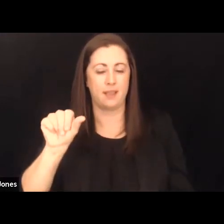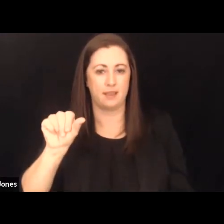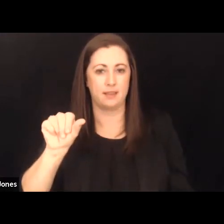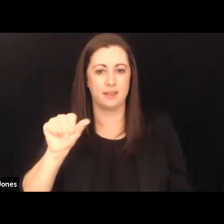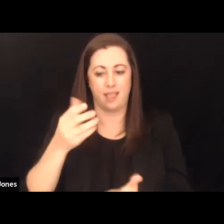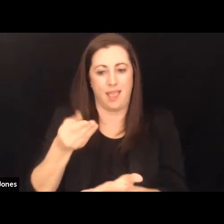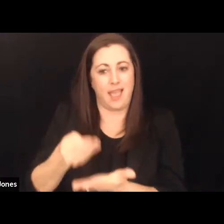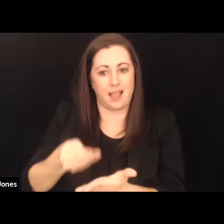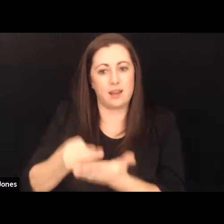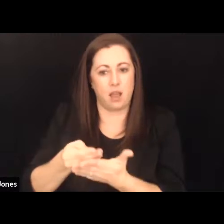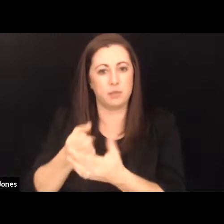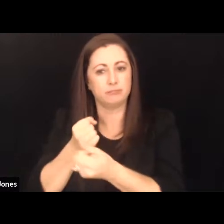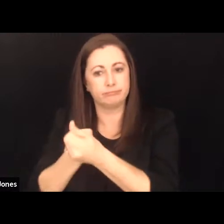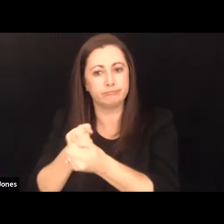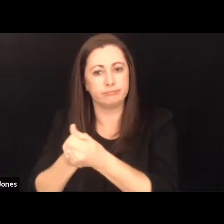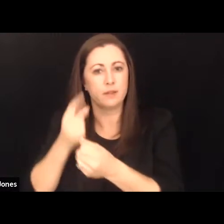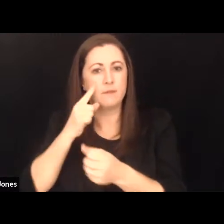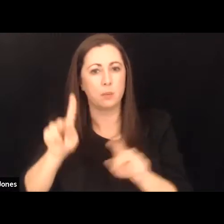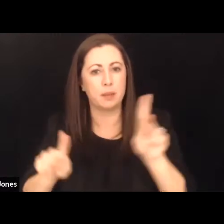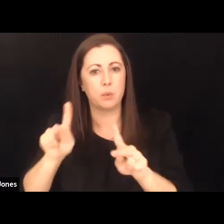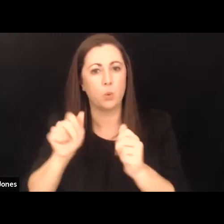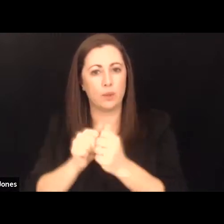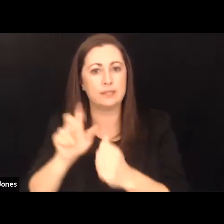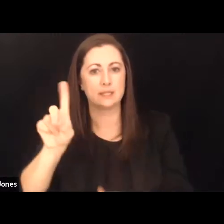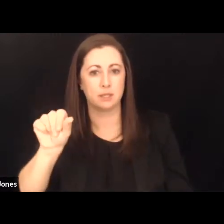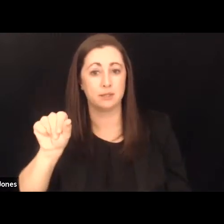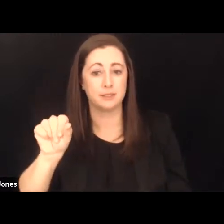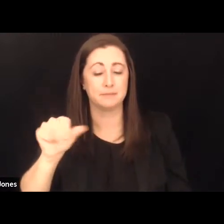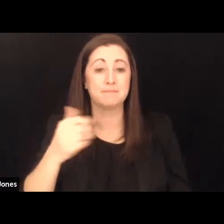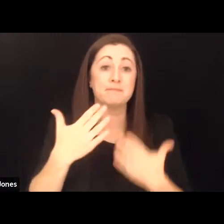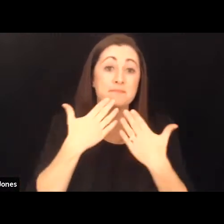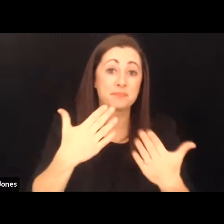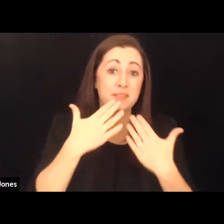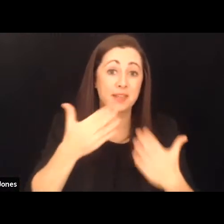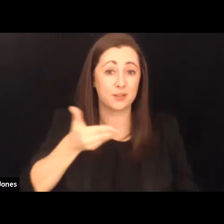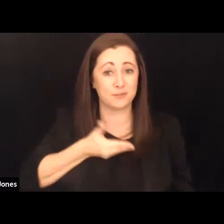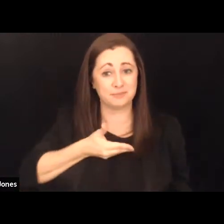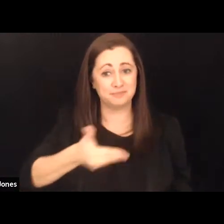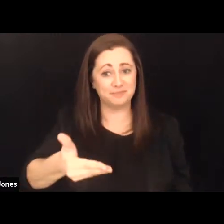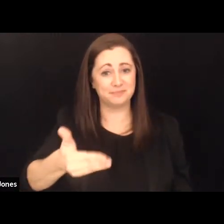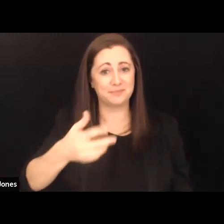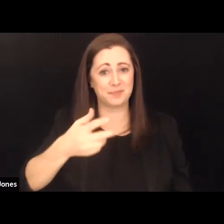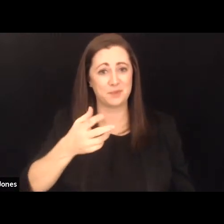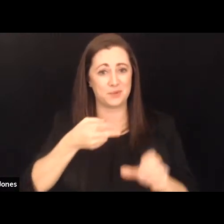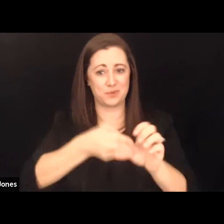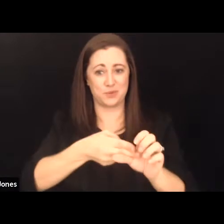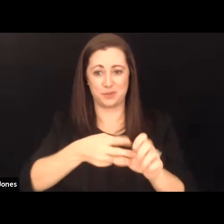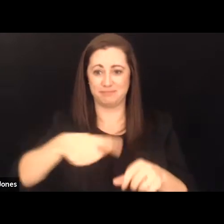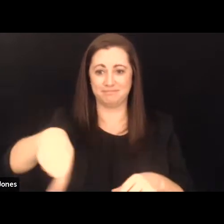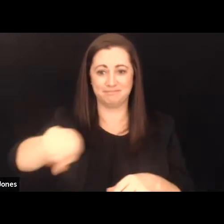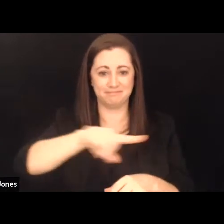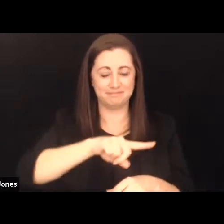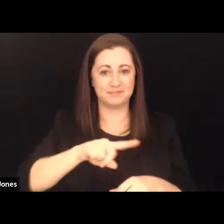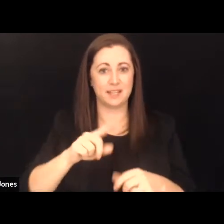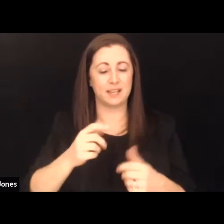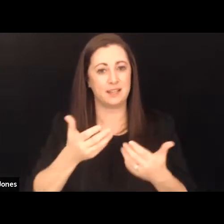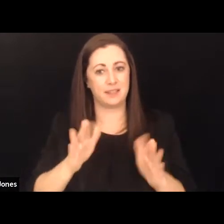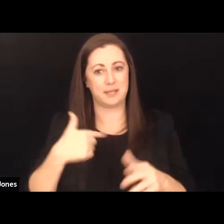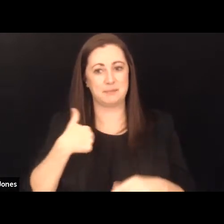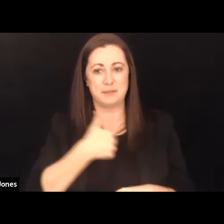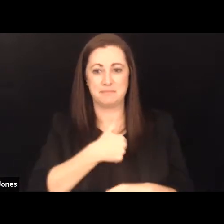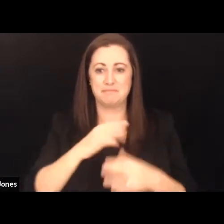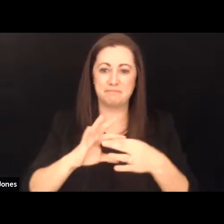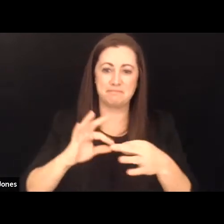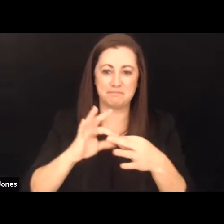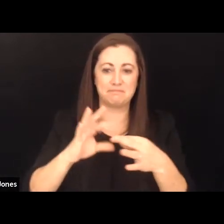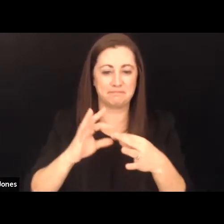with disabilities. So again, thank you so much for inviting me to join you and for expressing my thoughts. And